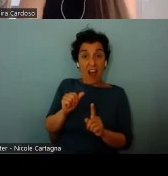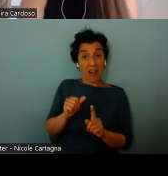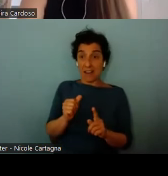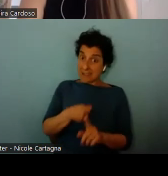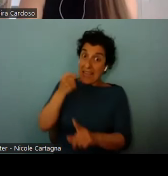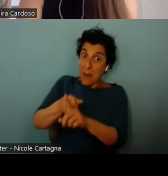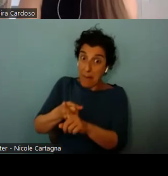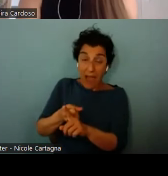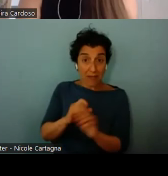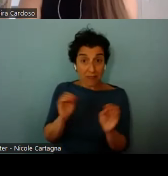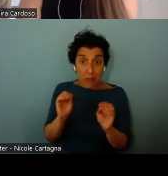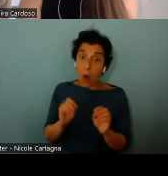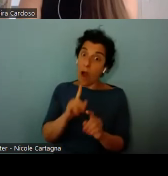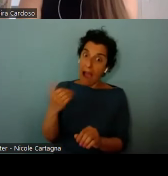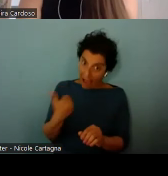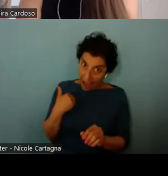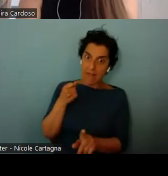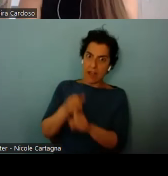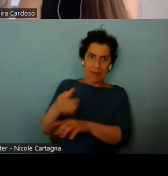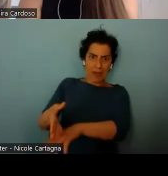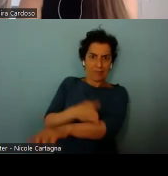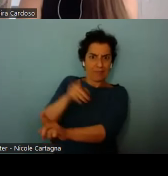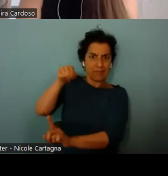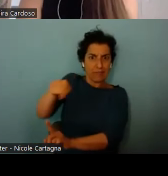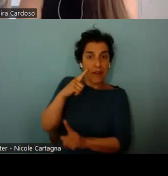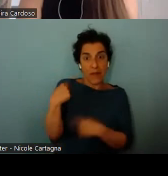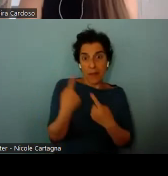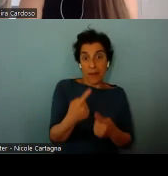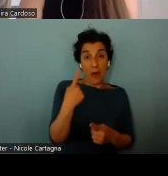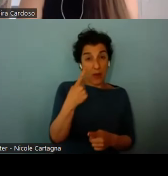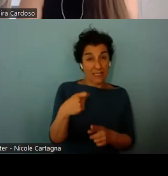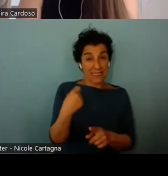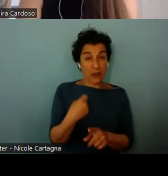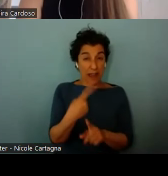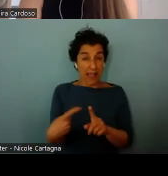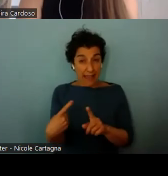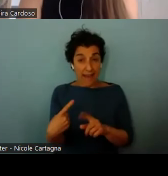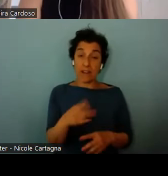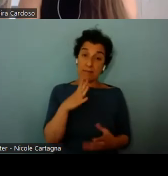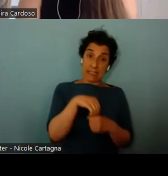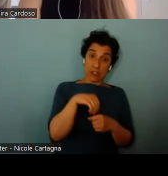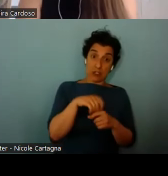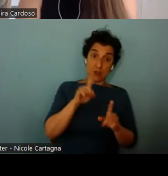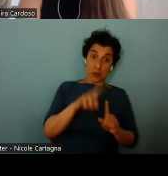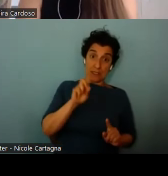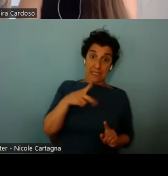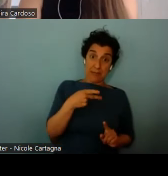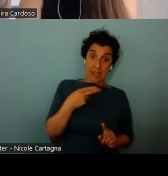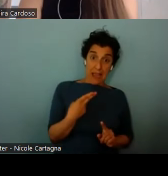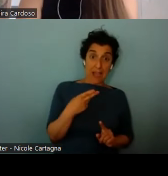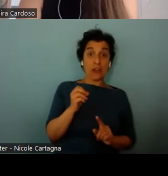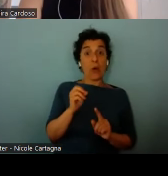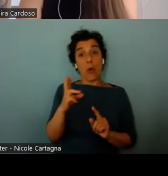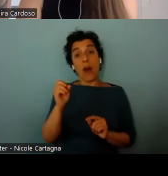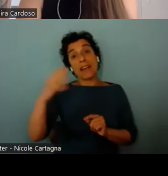data made over the last year and a half, either internally to DPH or externally with our partners.